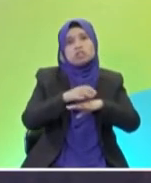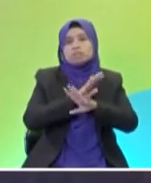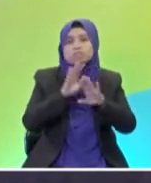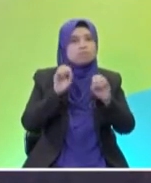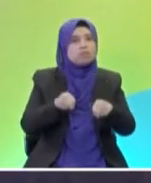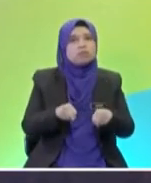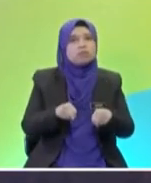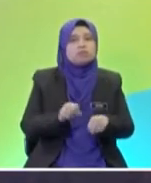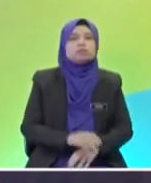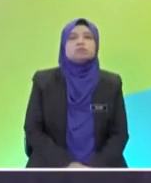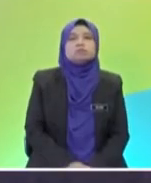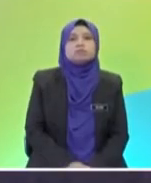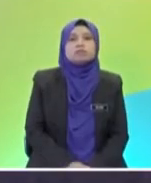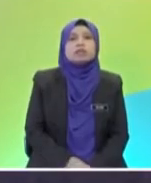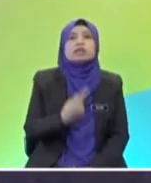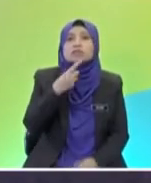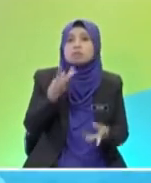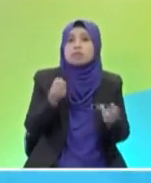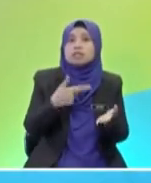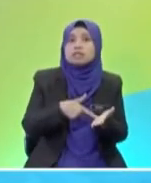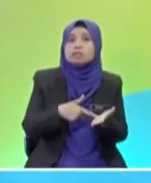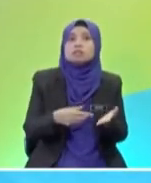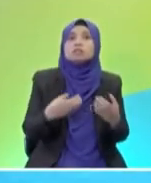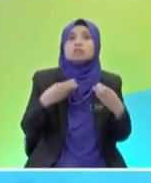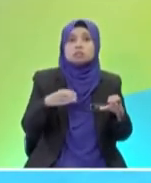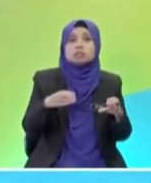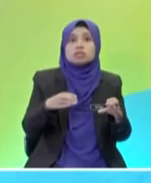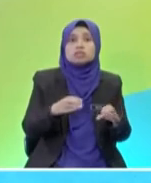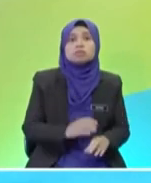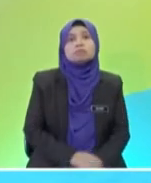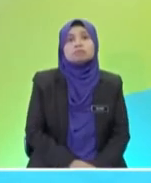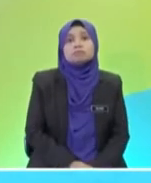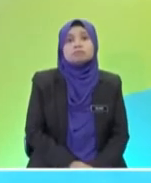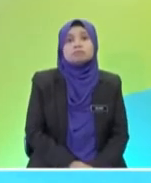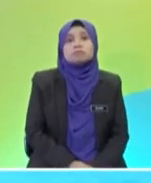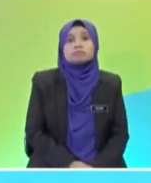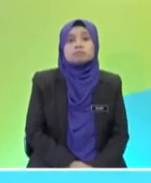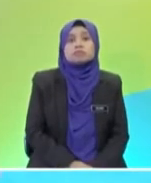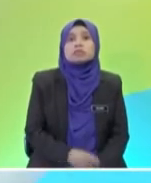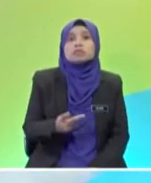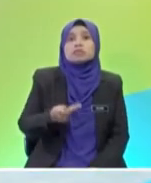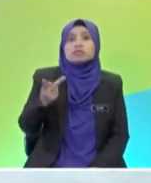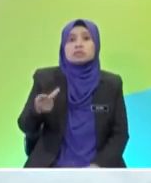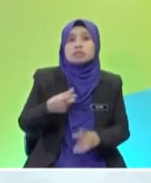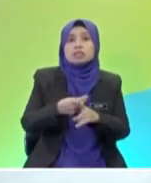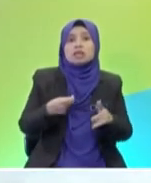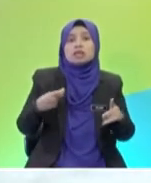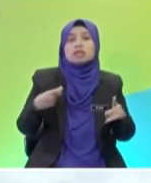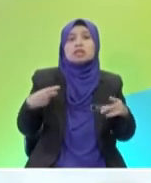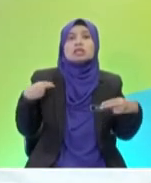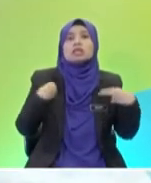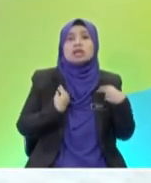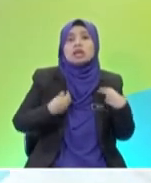using. Okay, Vimal, you want to try one, give one? Yes, teacher Devi. Yeah. The products that are made from animal skin is